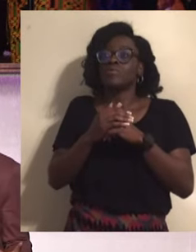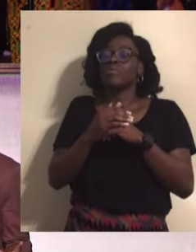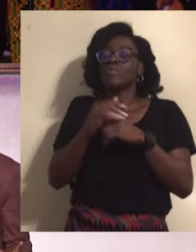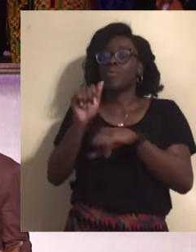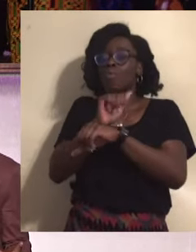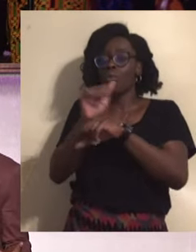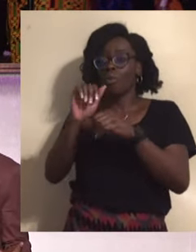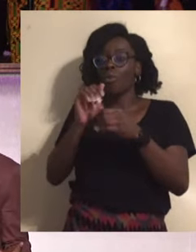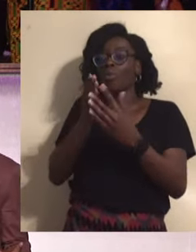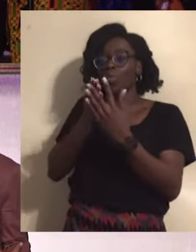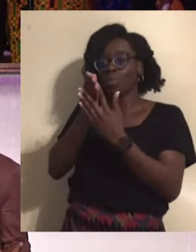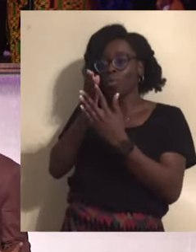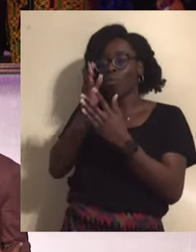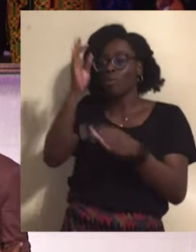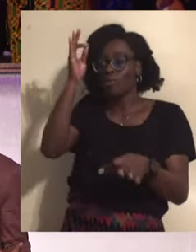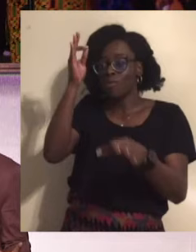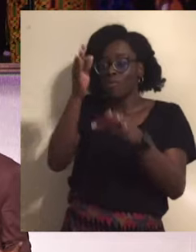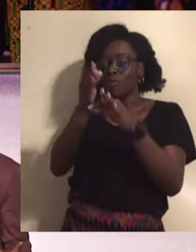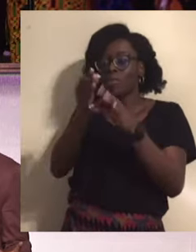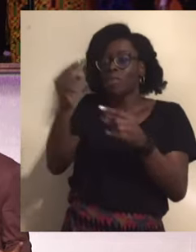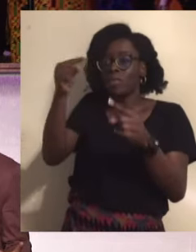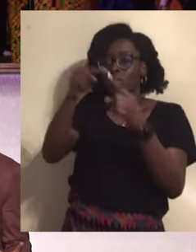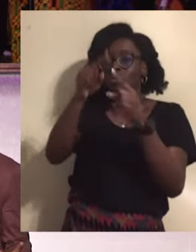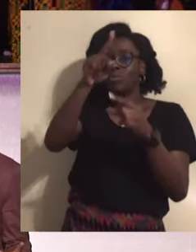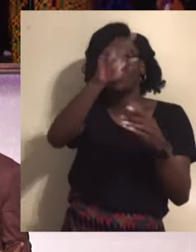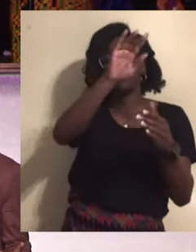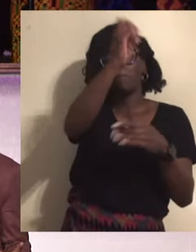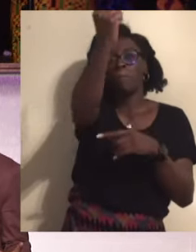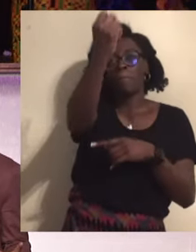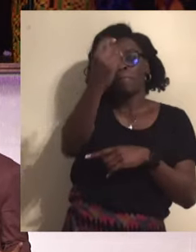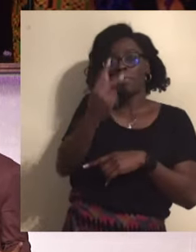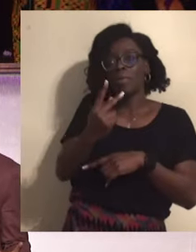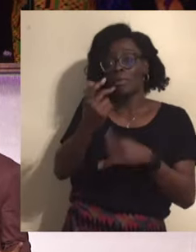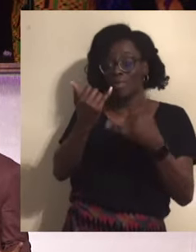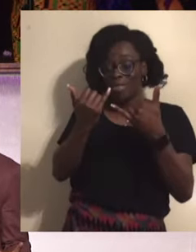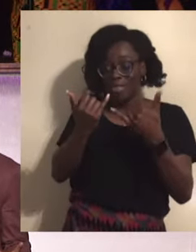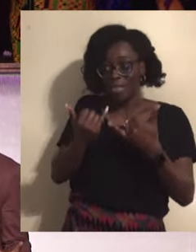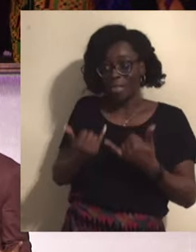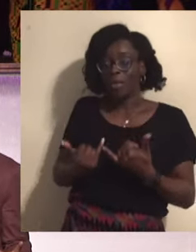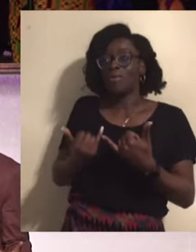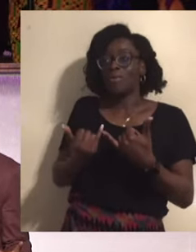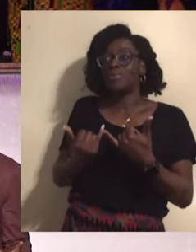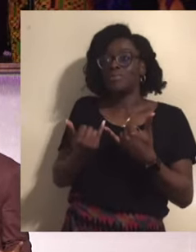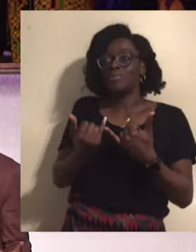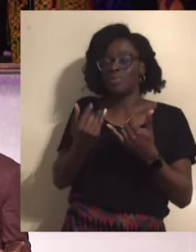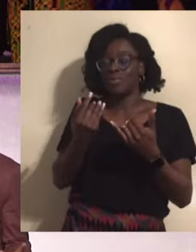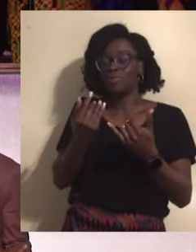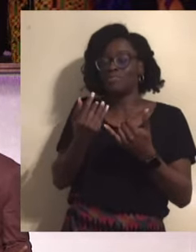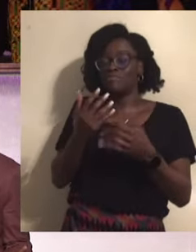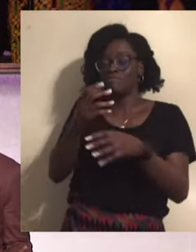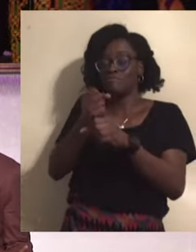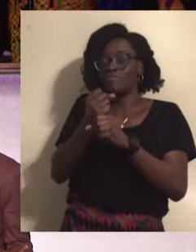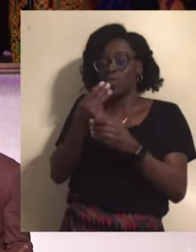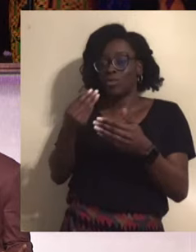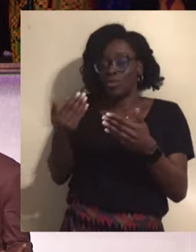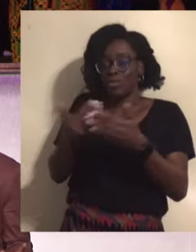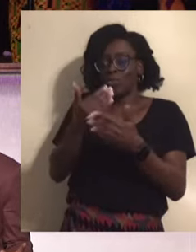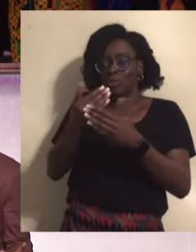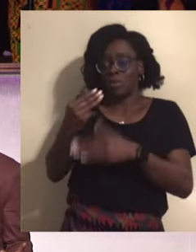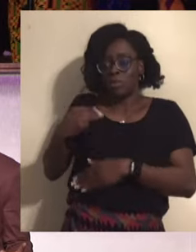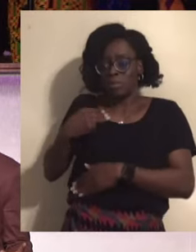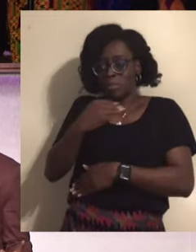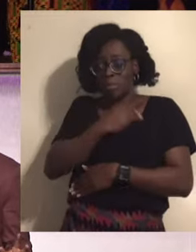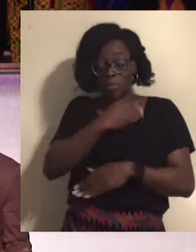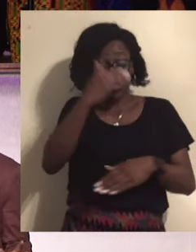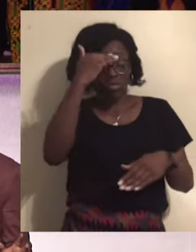return. Now we receive them as the newest members of our family, sons and daughters.